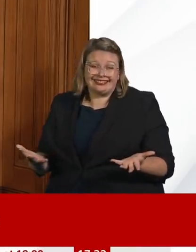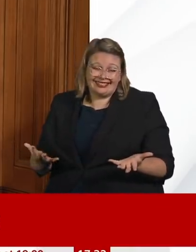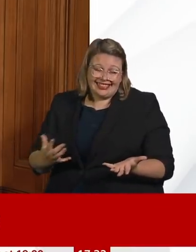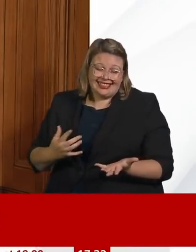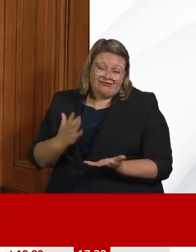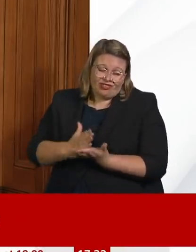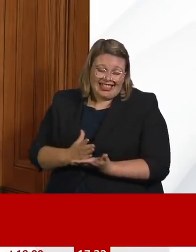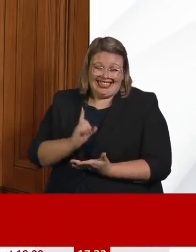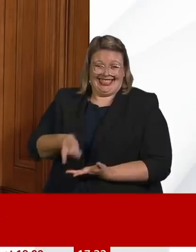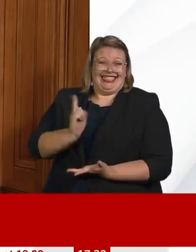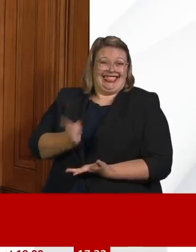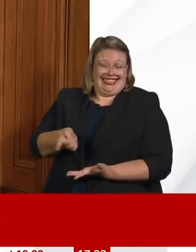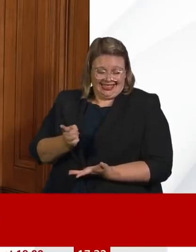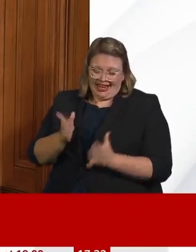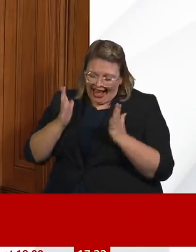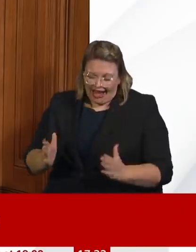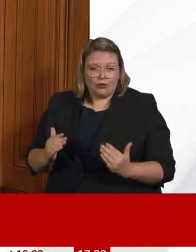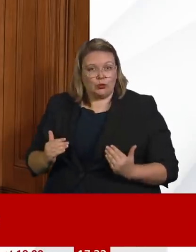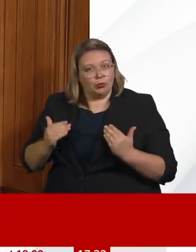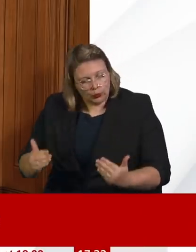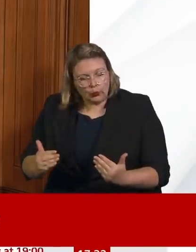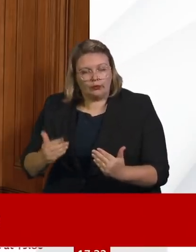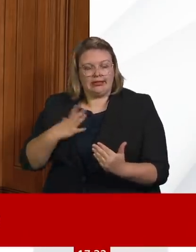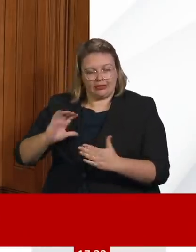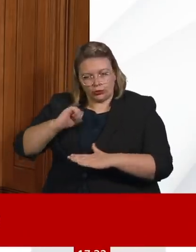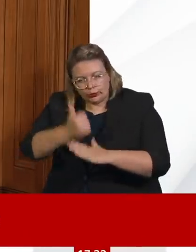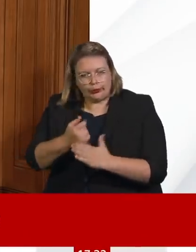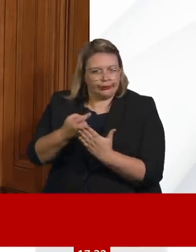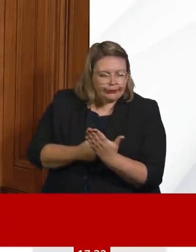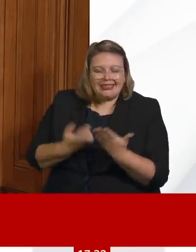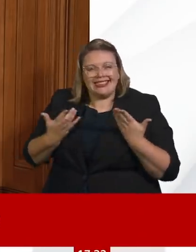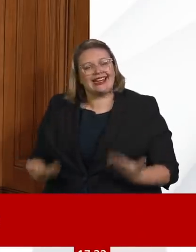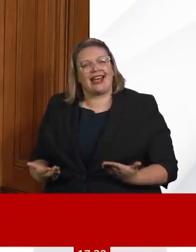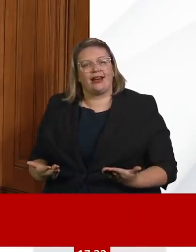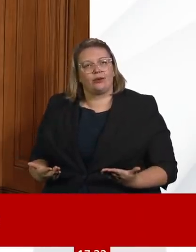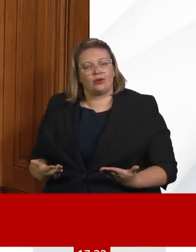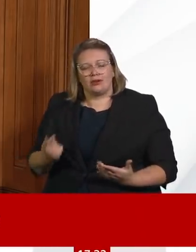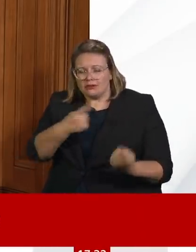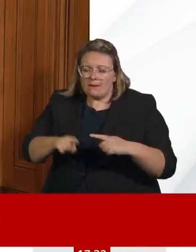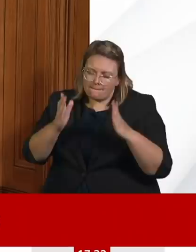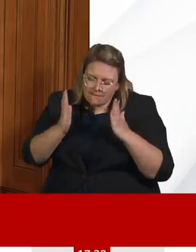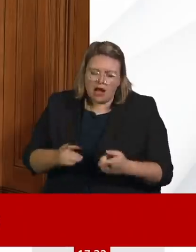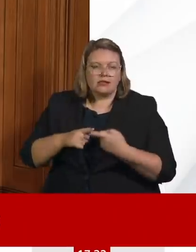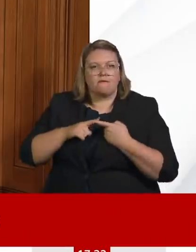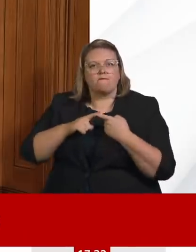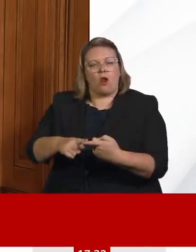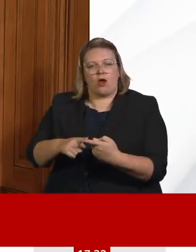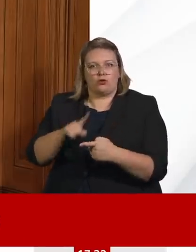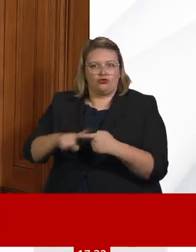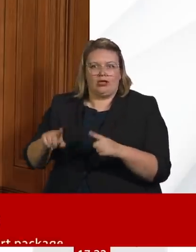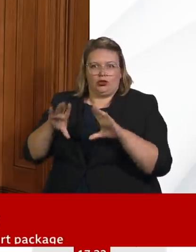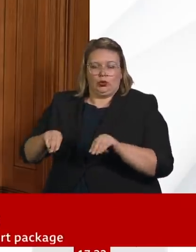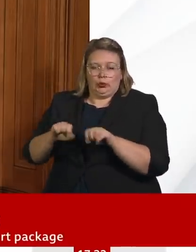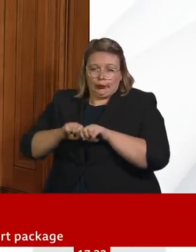really important that measures are taken at the right time, and it's really important why everybody complies with them to get infection rates